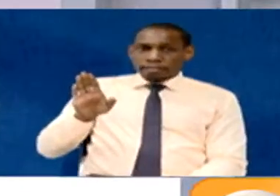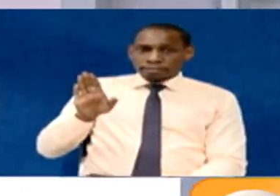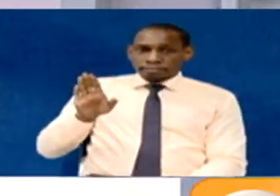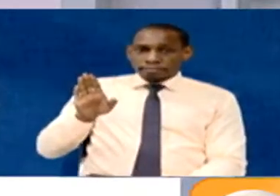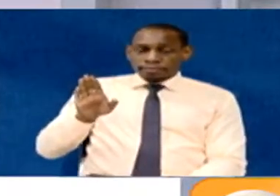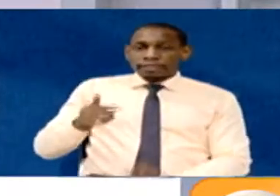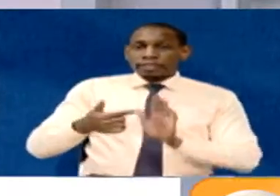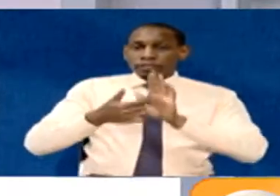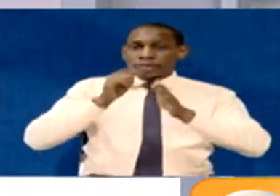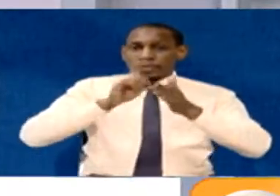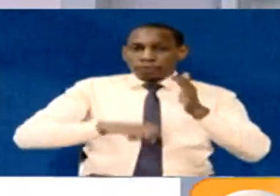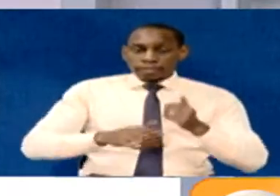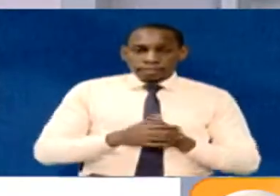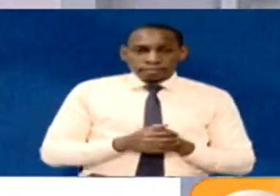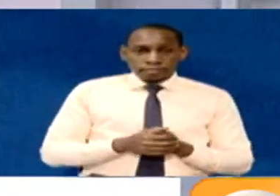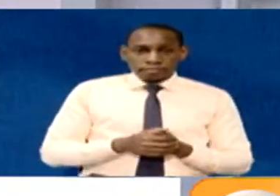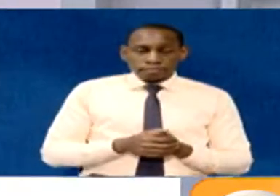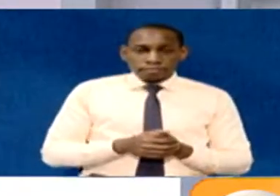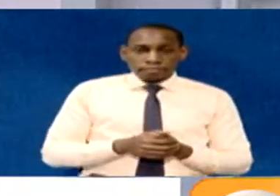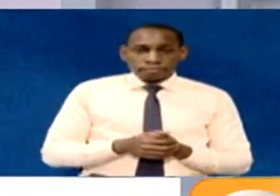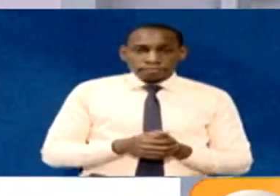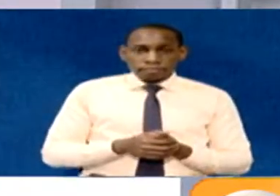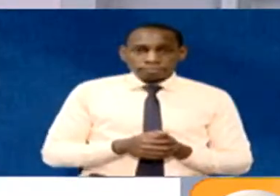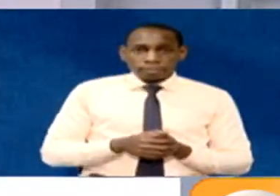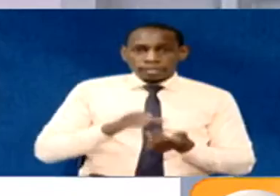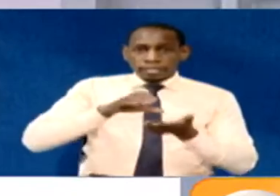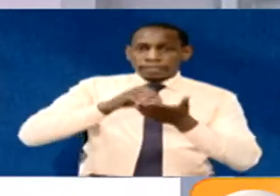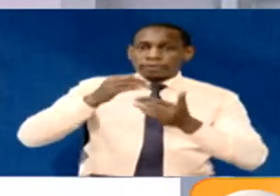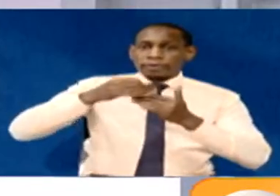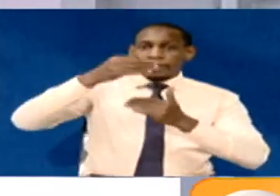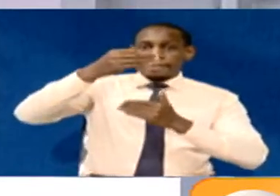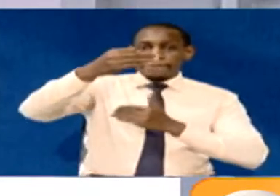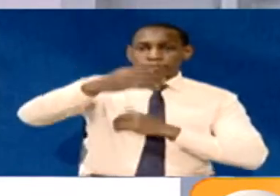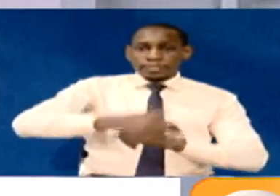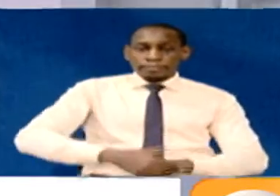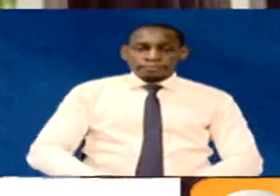guess, gives an indication of how this goes going forward.